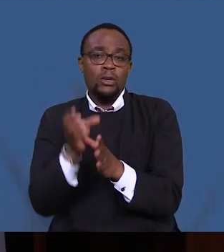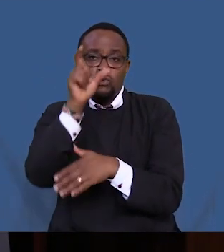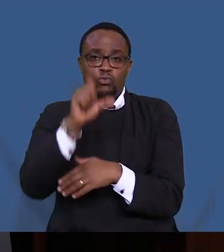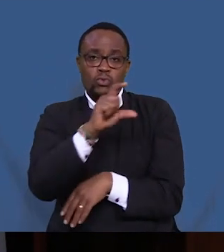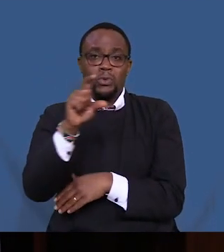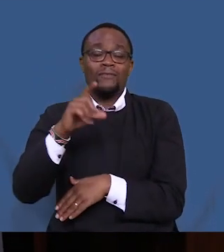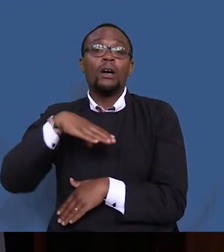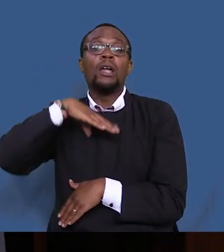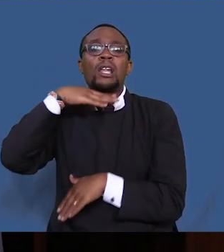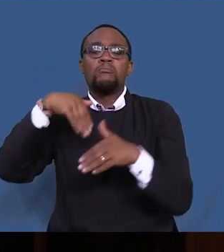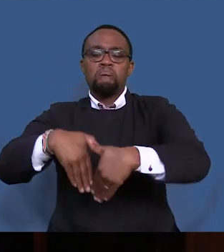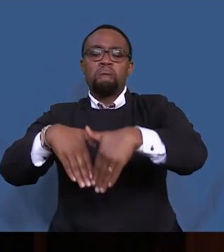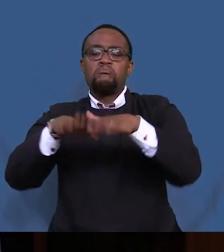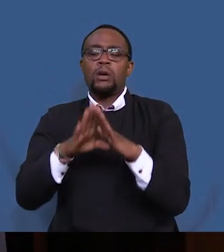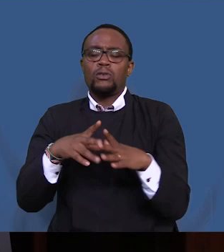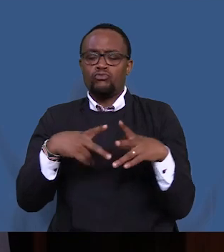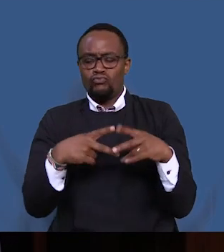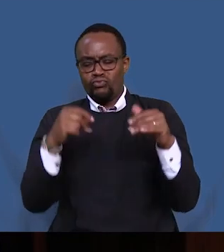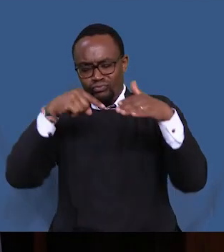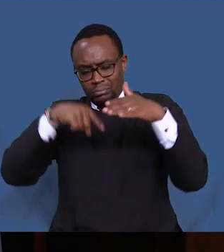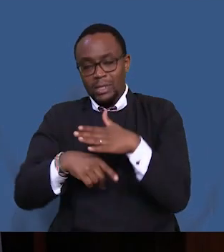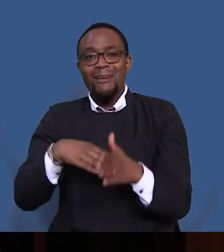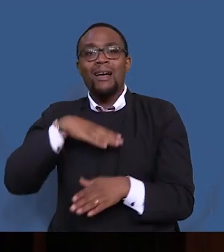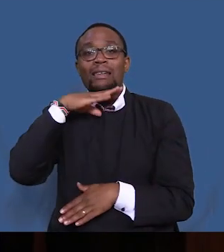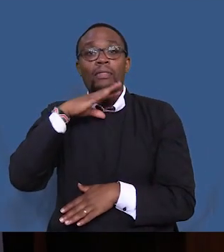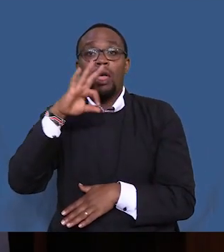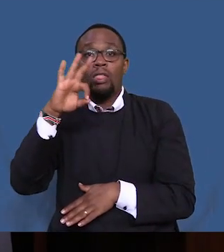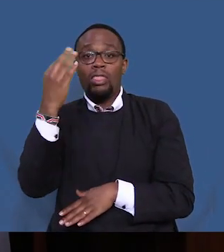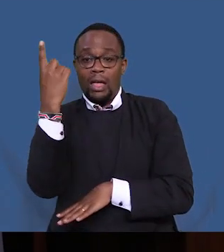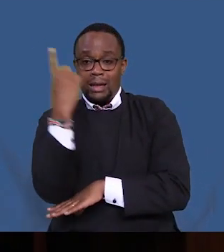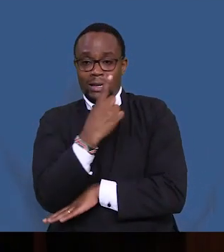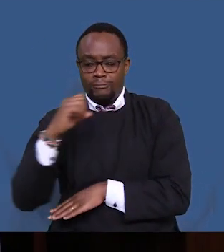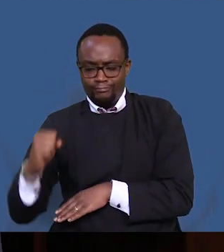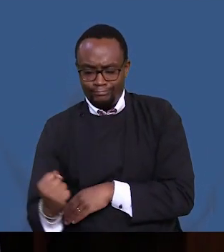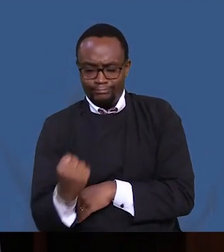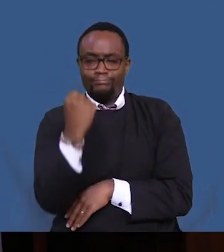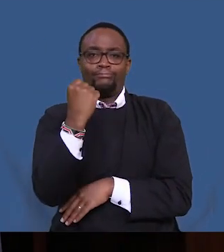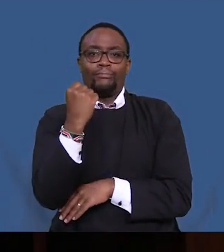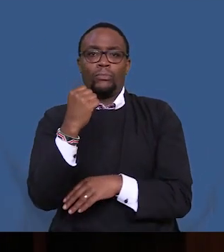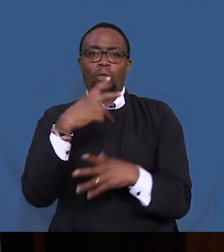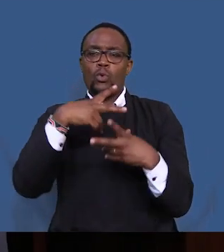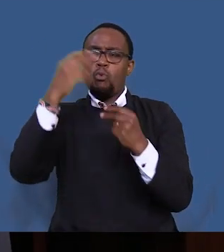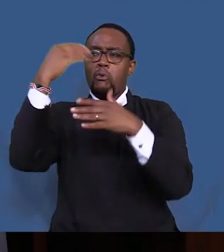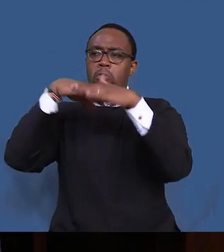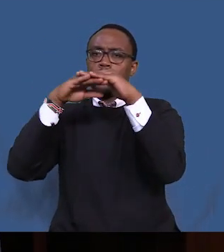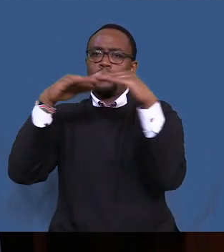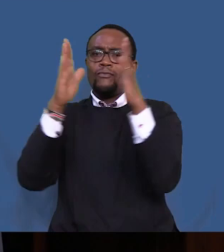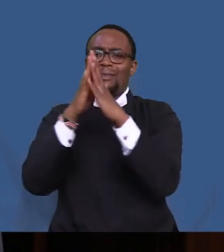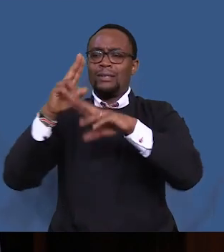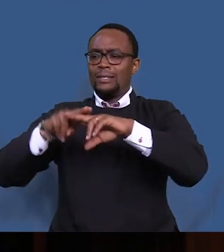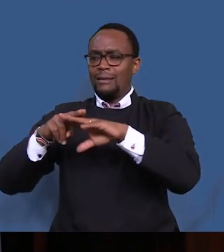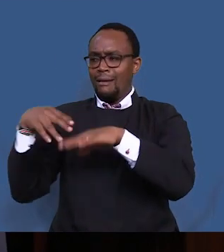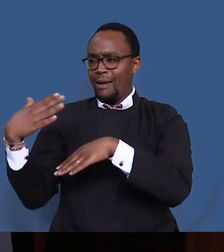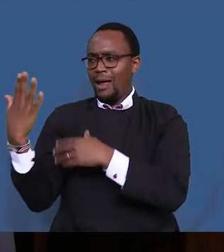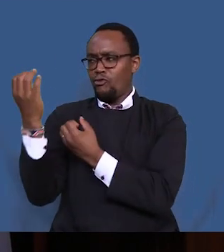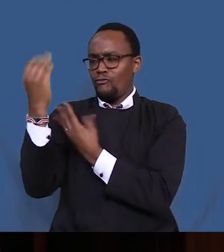crucified, died, and he descended into hell. The third day he rose again. He ascended into heaven and seated